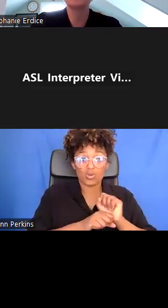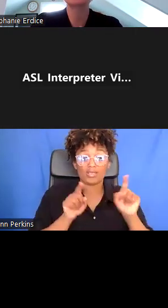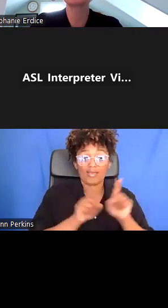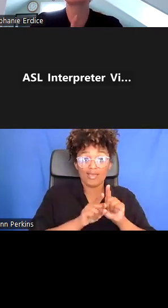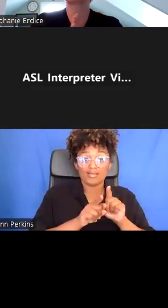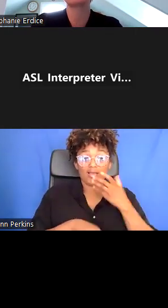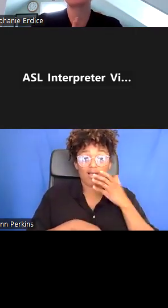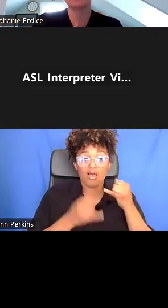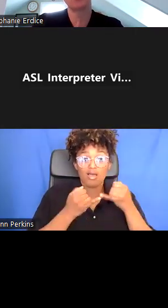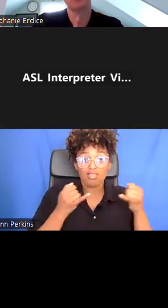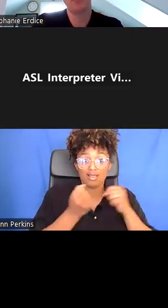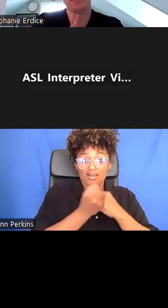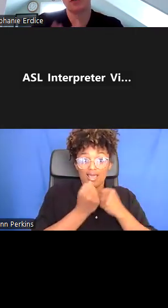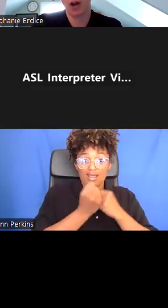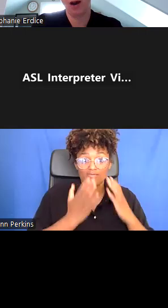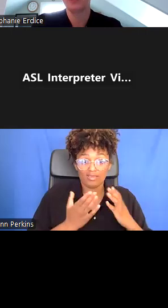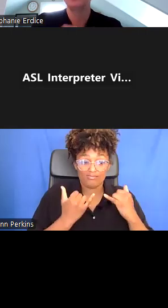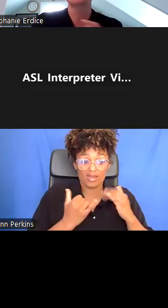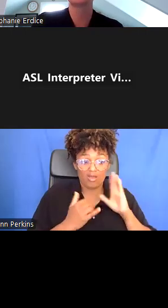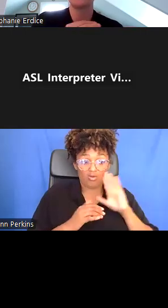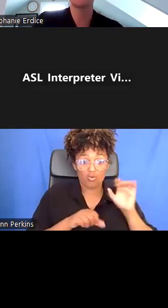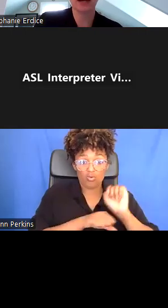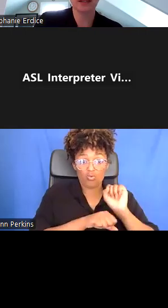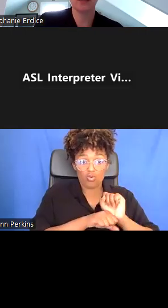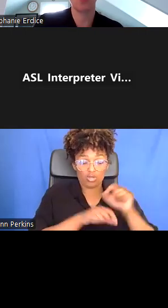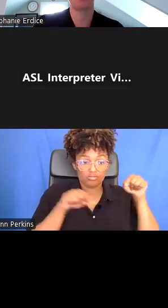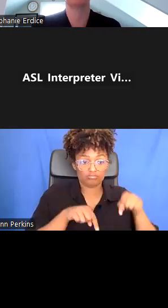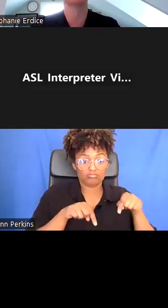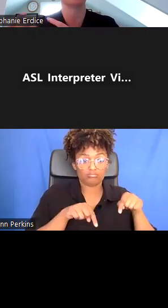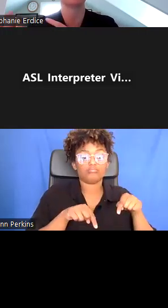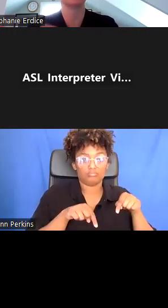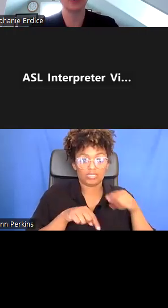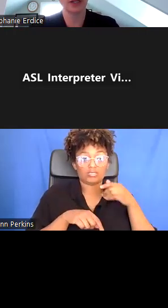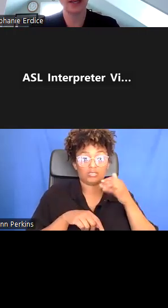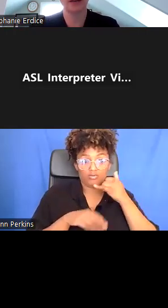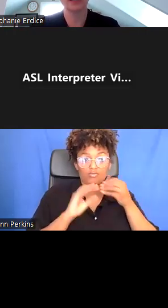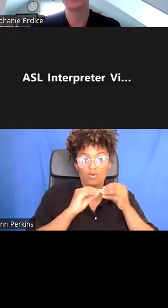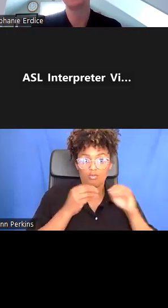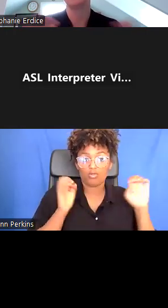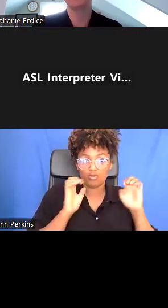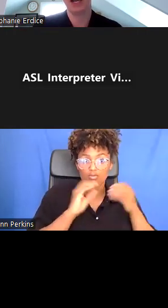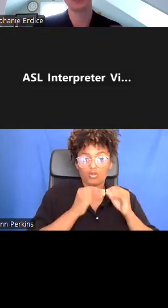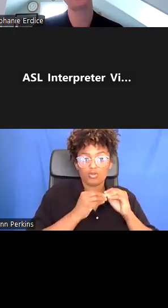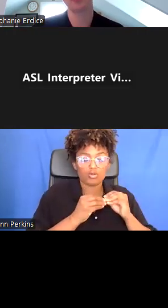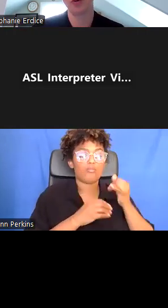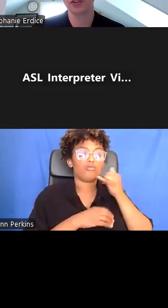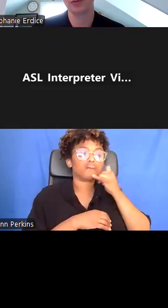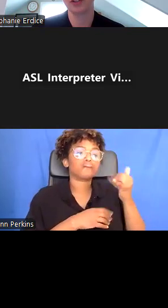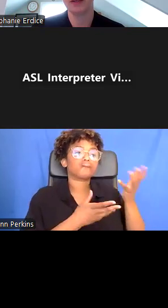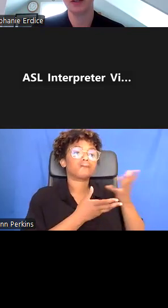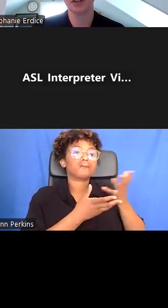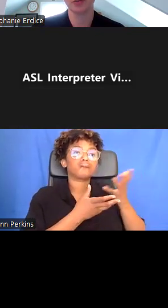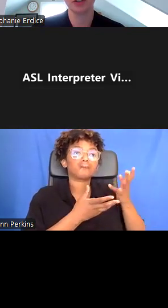you want to make sure you're staying within the realm of your job. So you're not practicing law or you're not engaging in counseling if that's not the